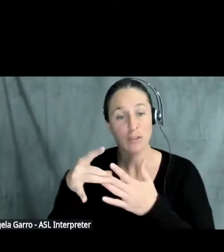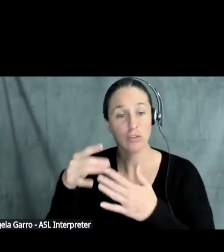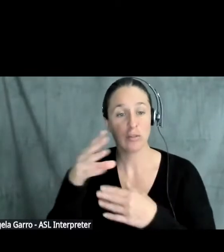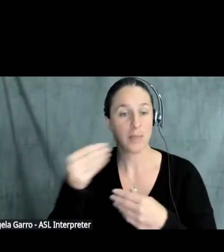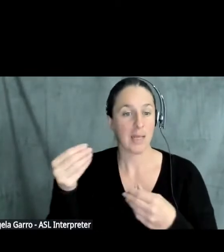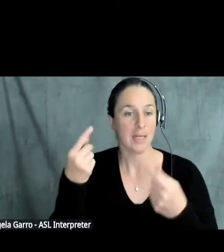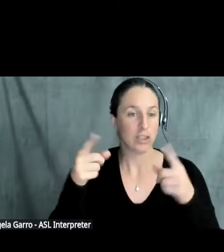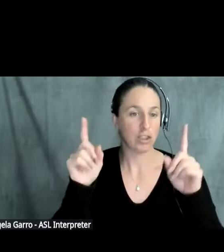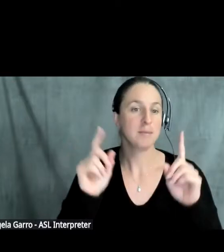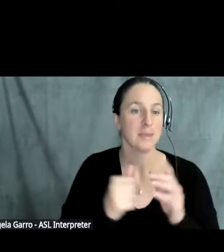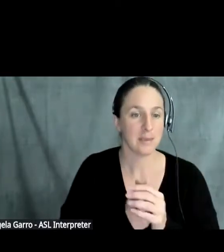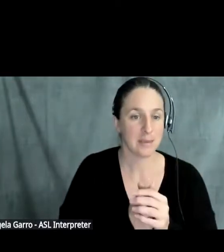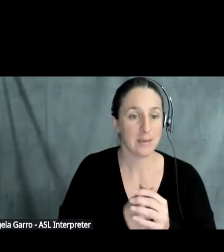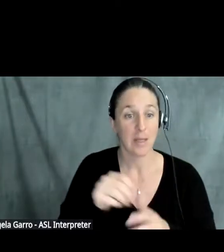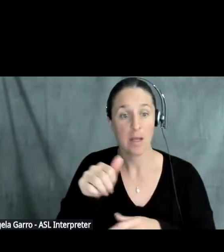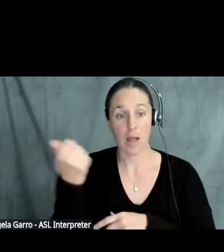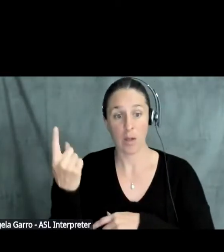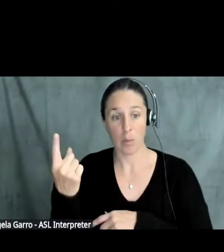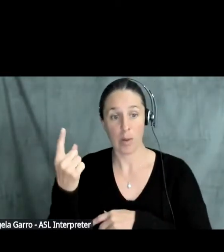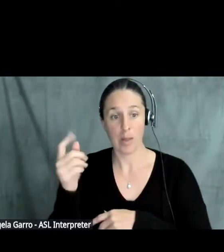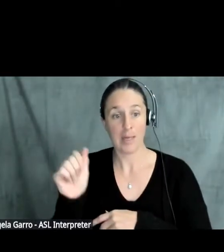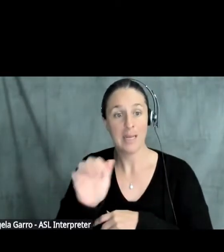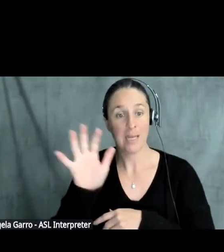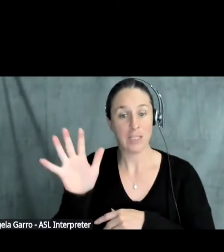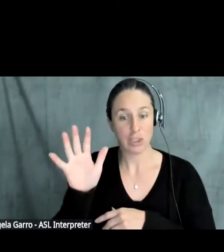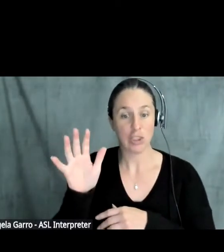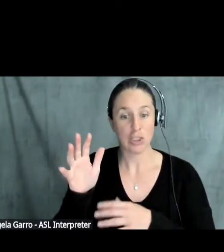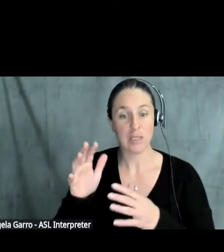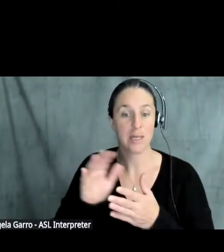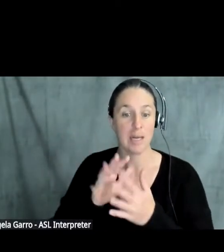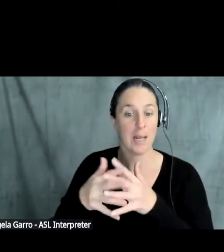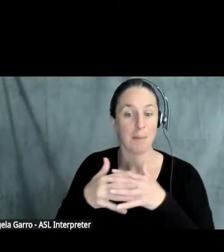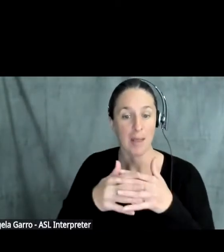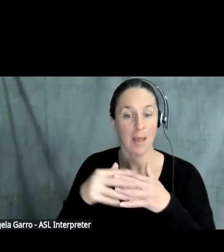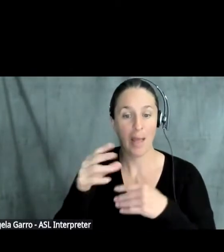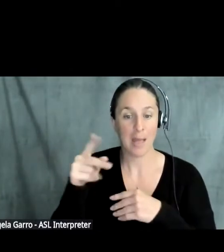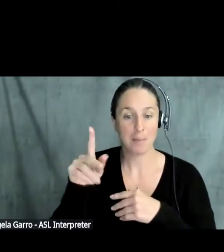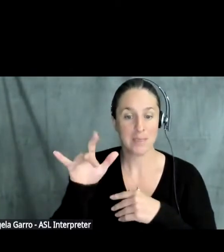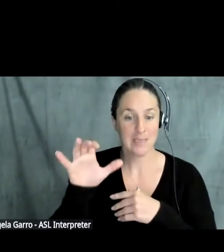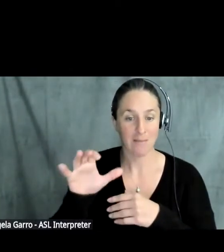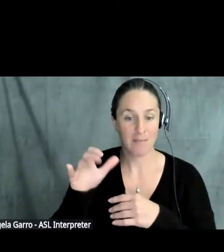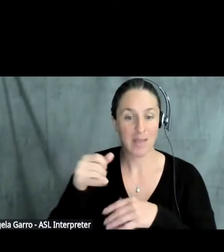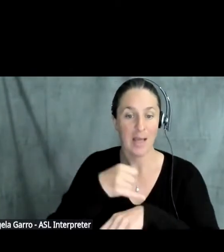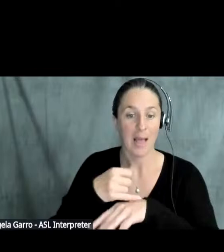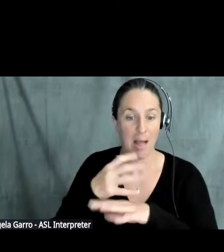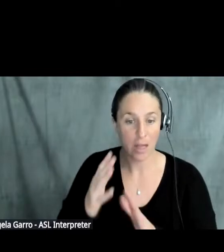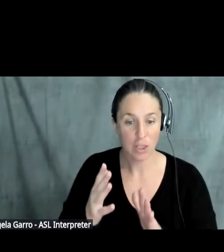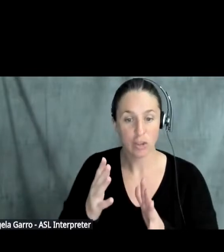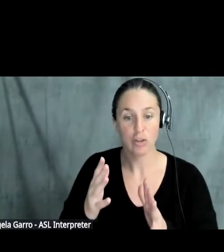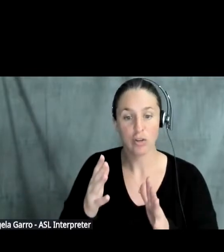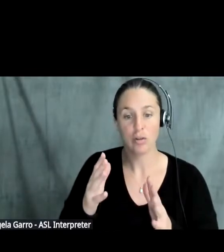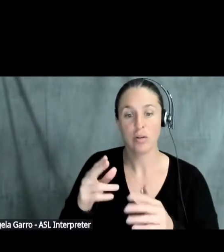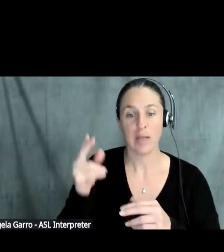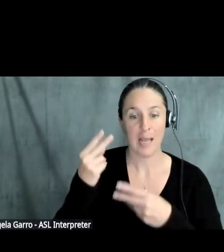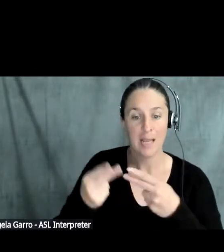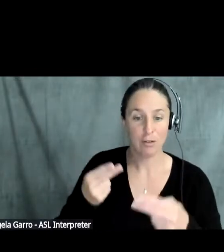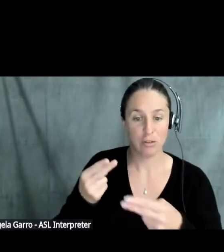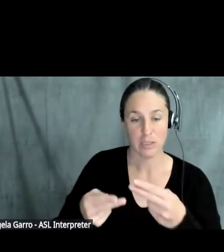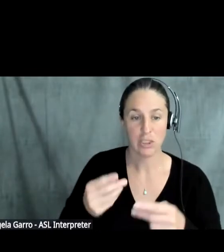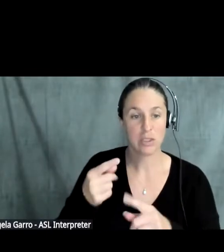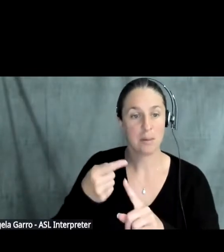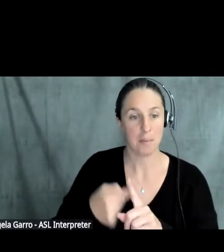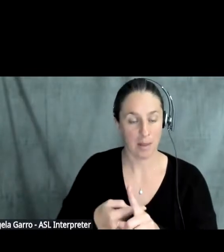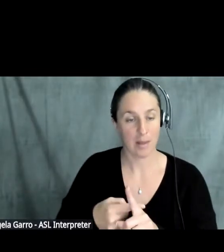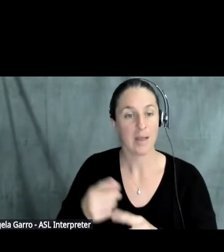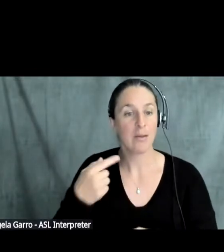Another proclamation that we have is the Asian American and Pacific Islander Heritage Month. According to the U.S. Census Bureau, Asians and Pacific